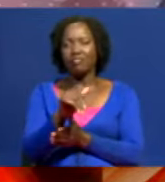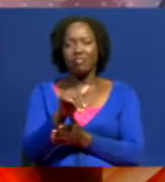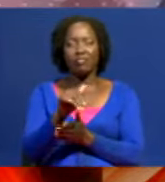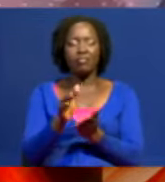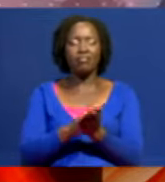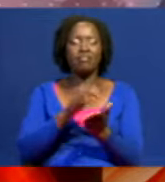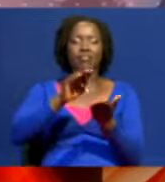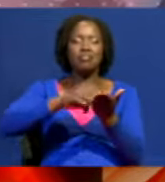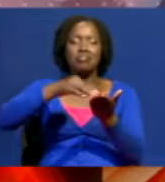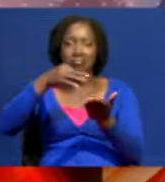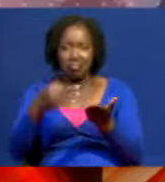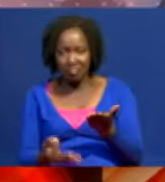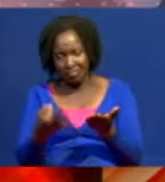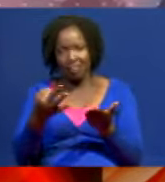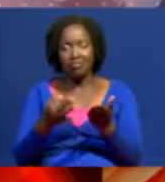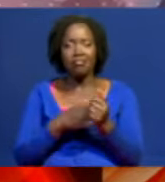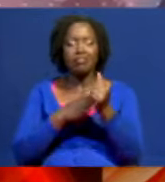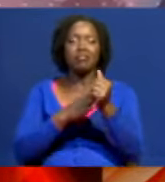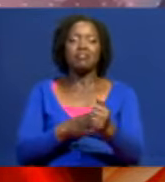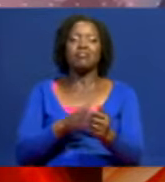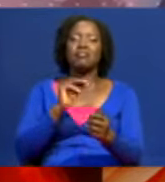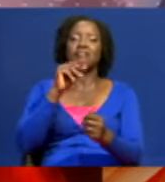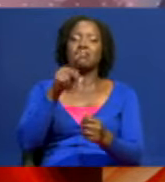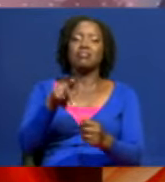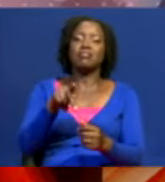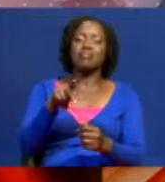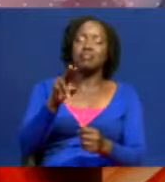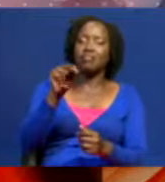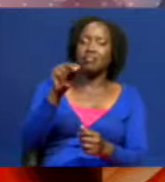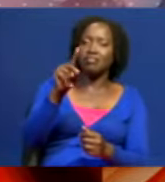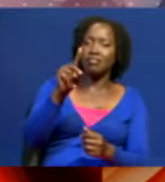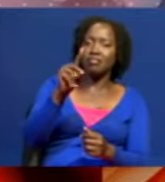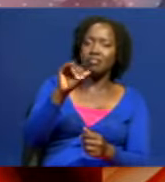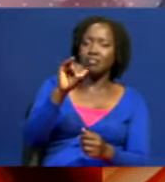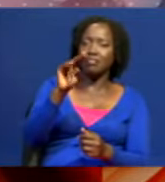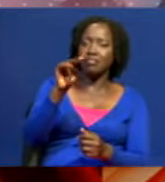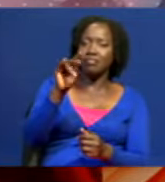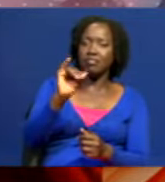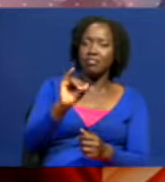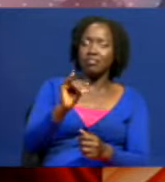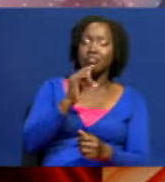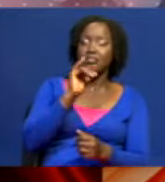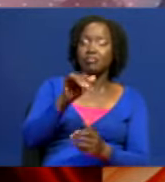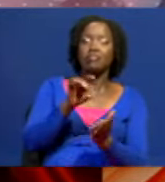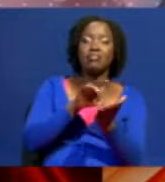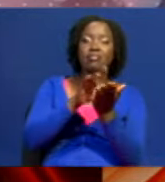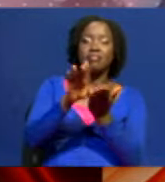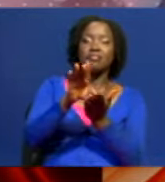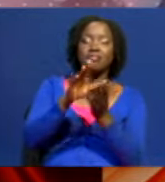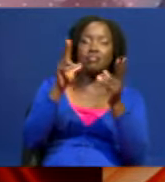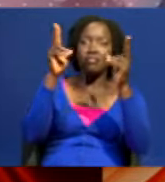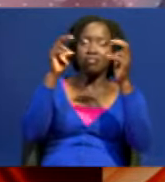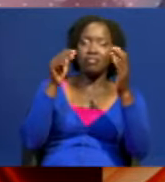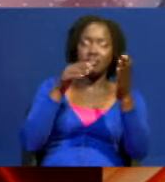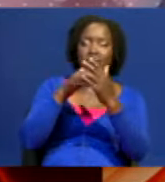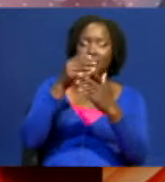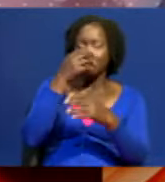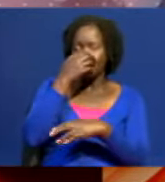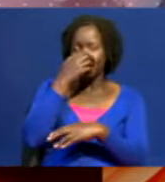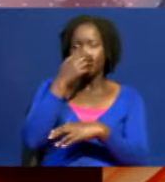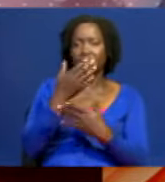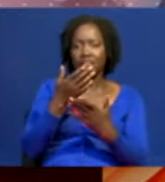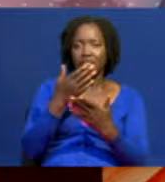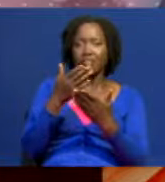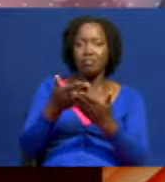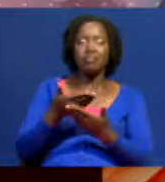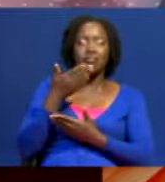in futility. Led by Kiharu Member of Parliament Ndindi Nyoro, the leaders maintained that the impeachment motion against President William Ruto, set to be